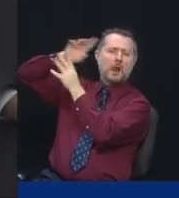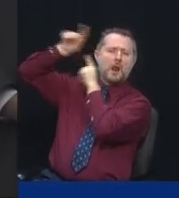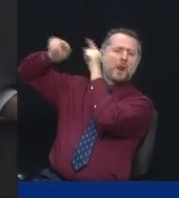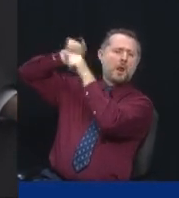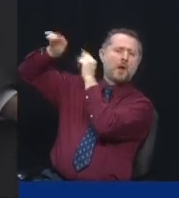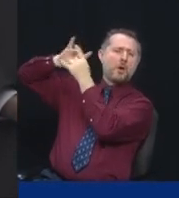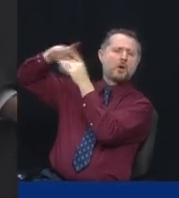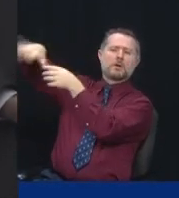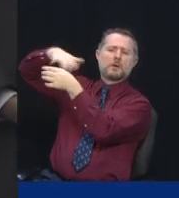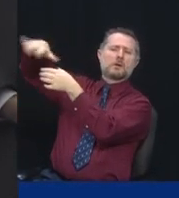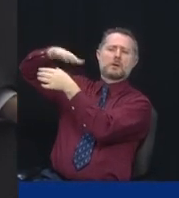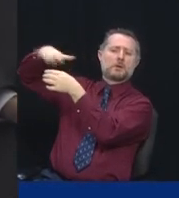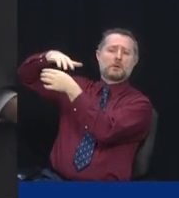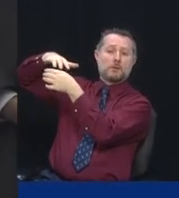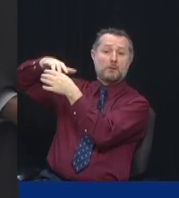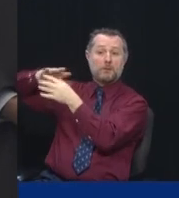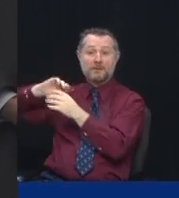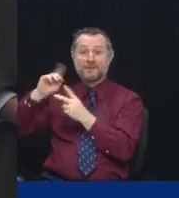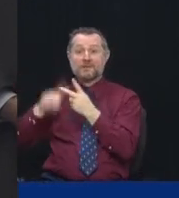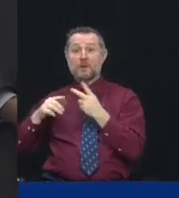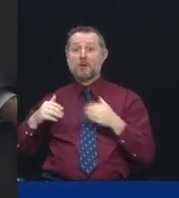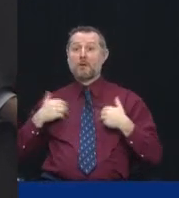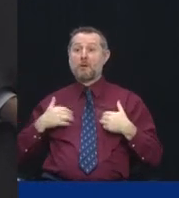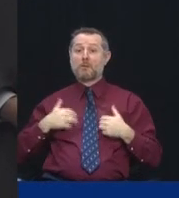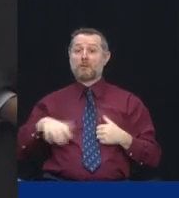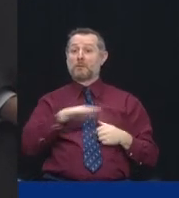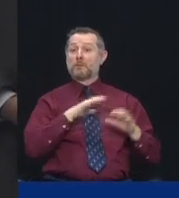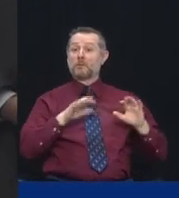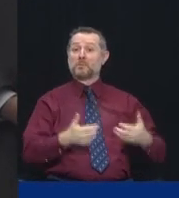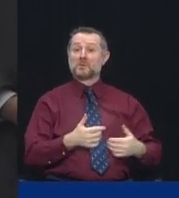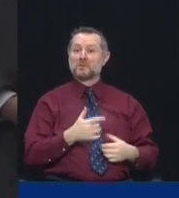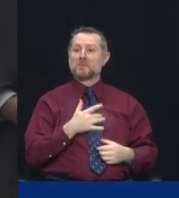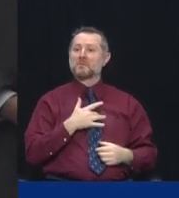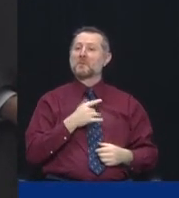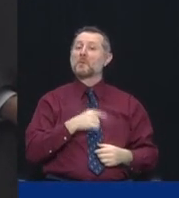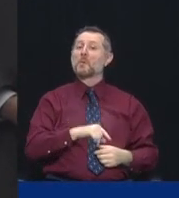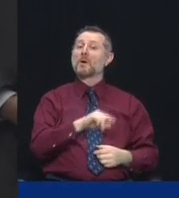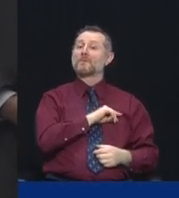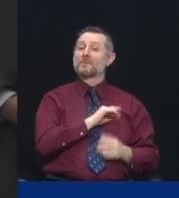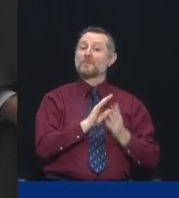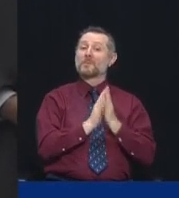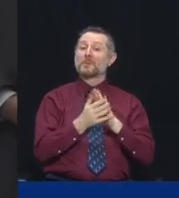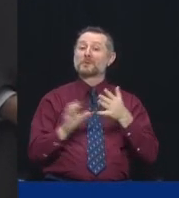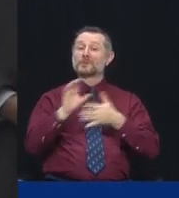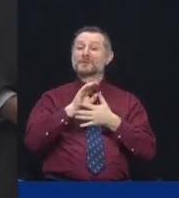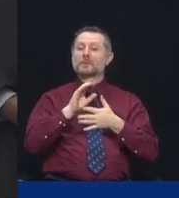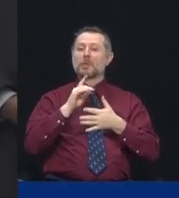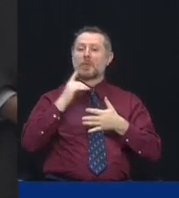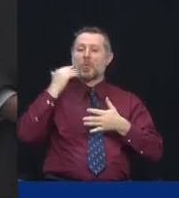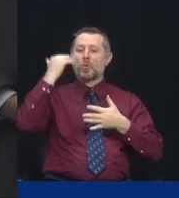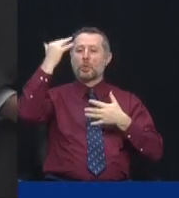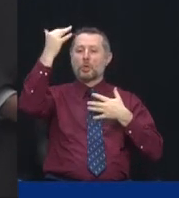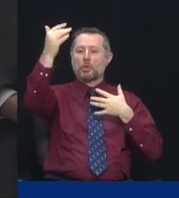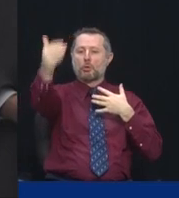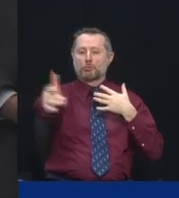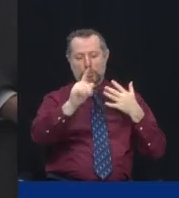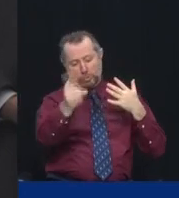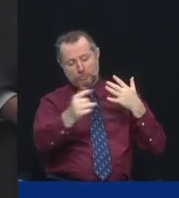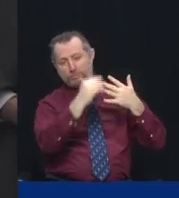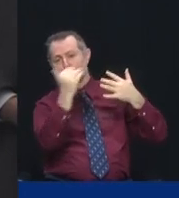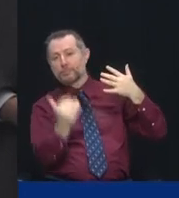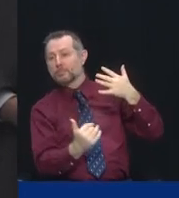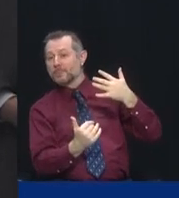Second, younger people became eligible later than older people, right?